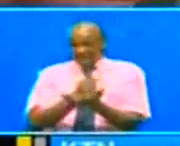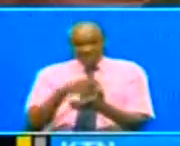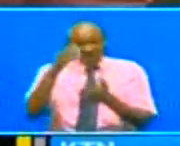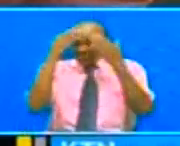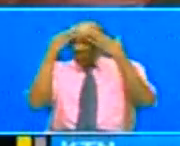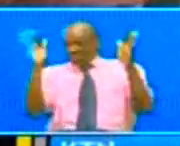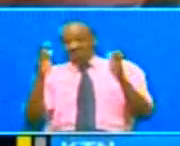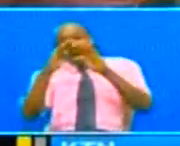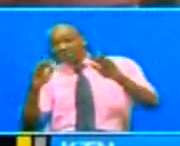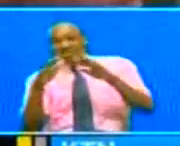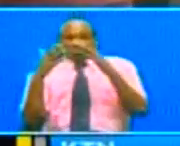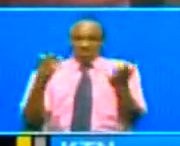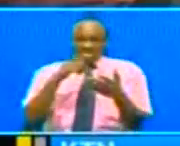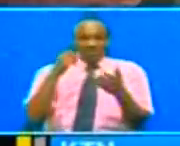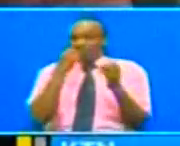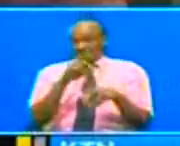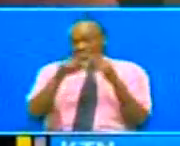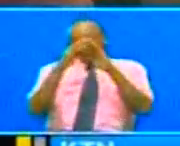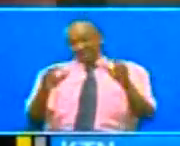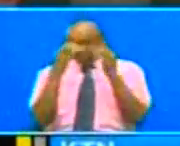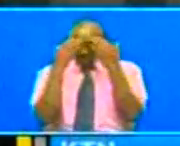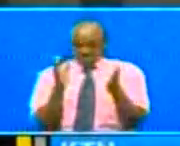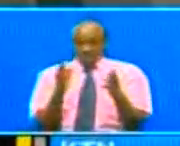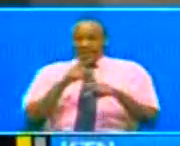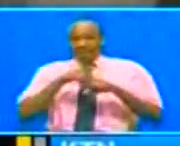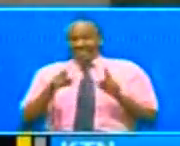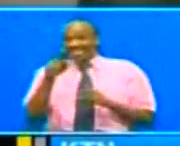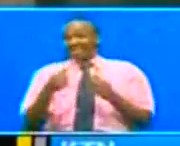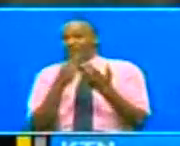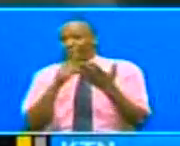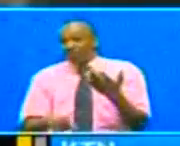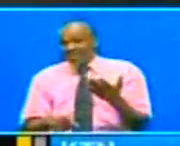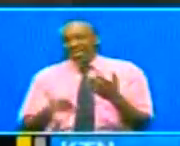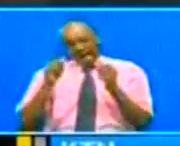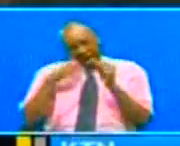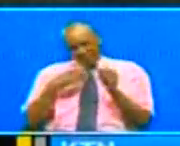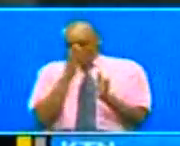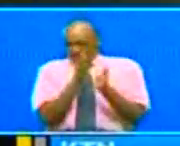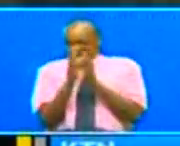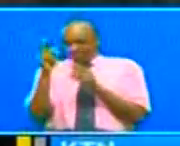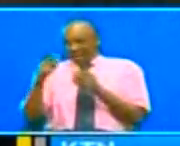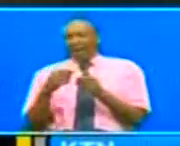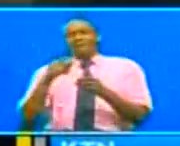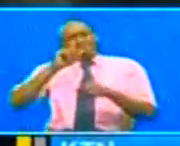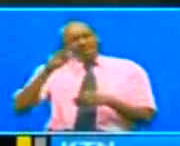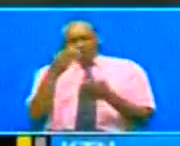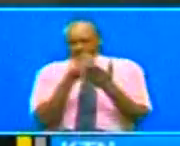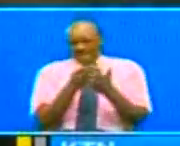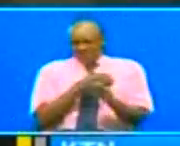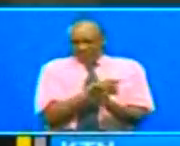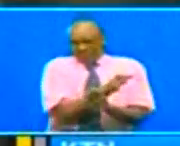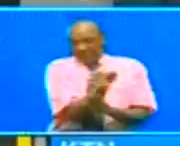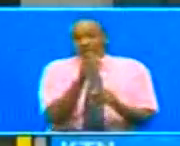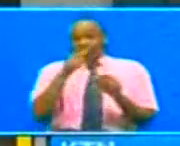three structures, but these are the first smoking guns in what appears to be an elaborate scheme to divert millions of shillings from